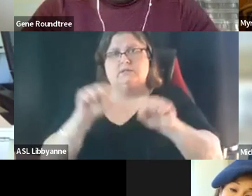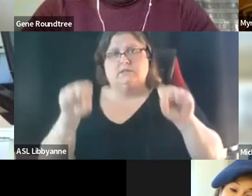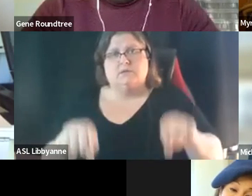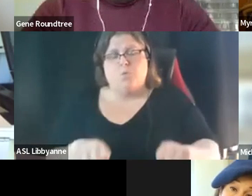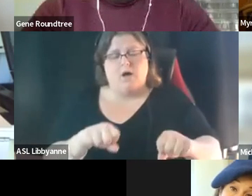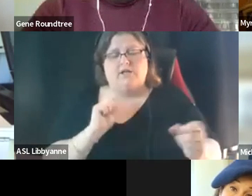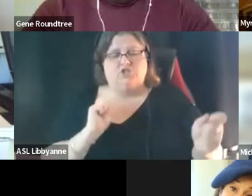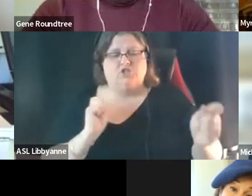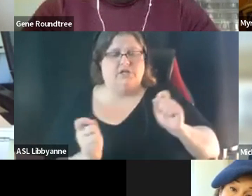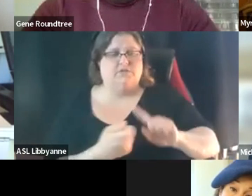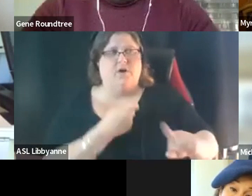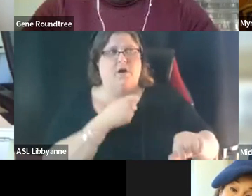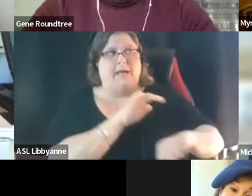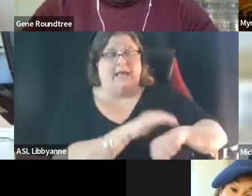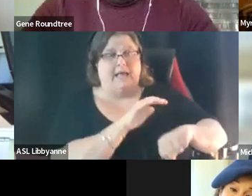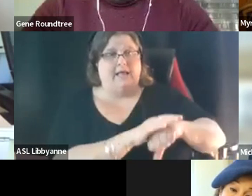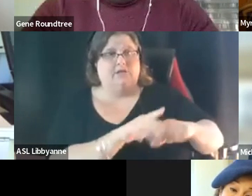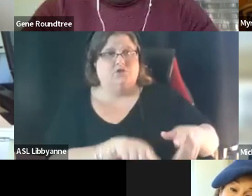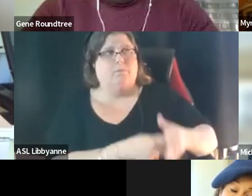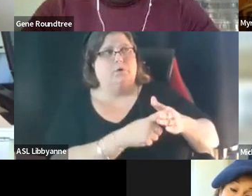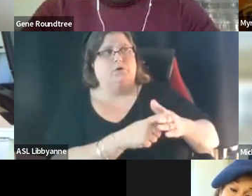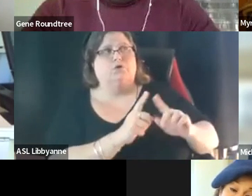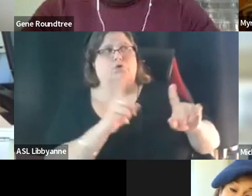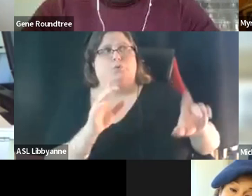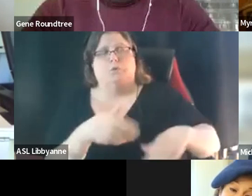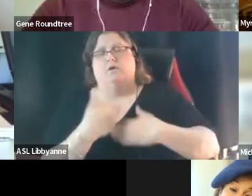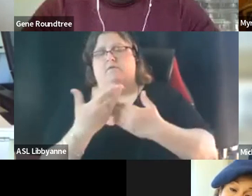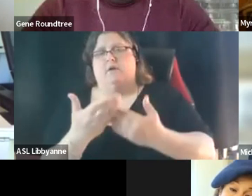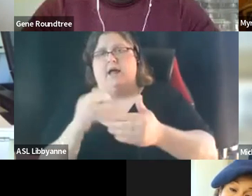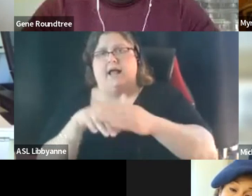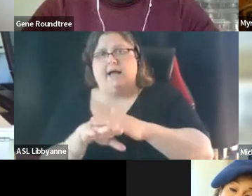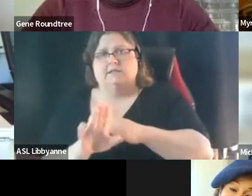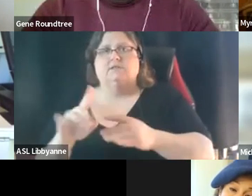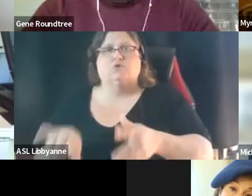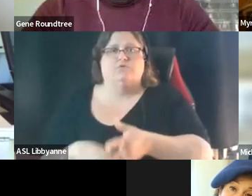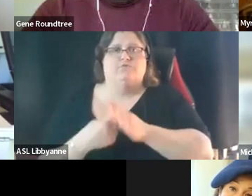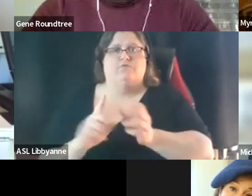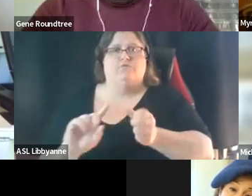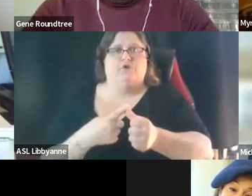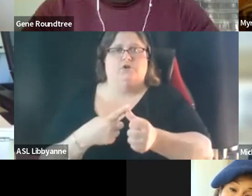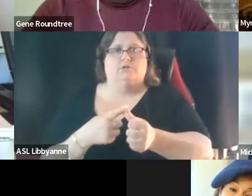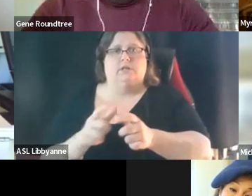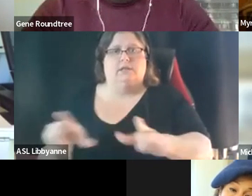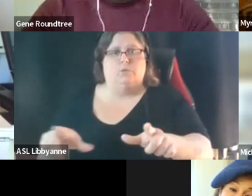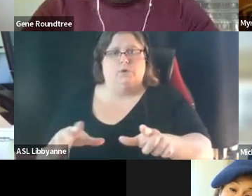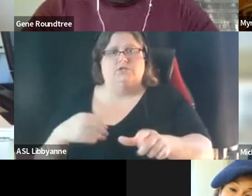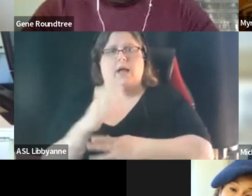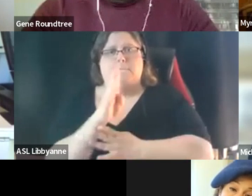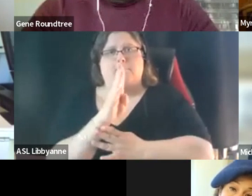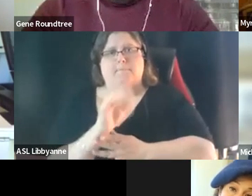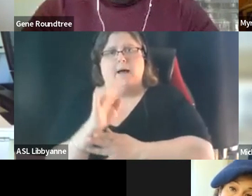shift from English immersion to providing access to native language and bilingual